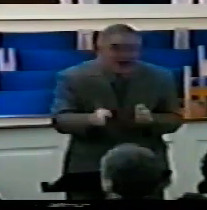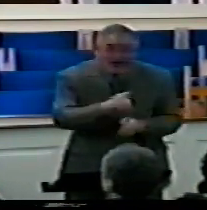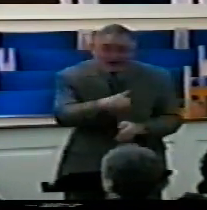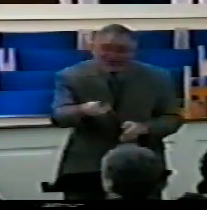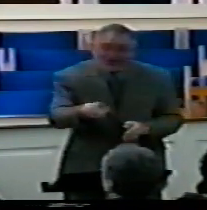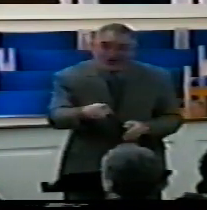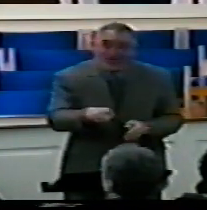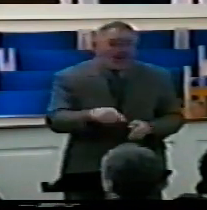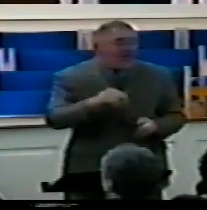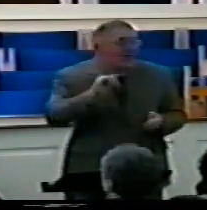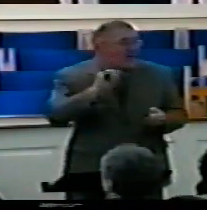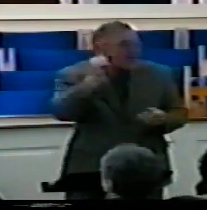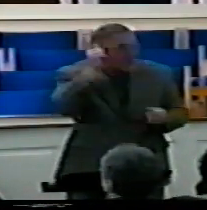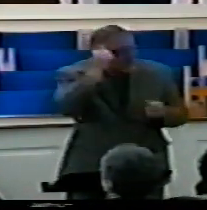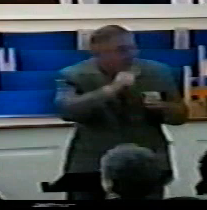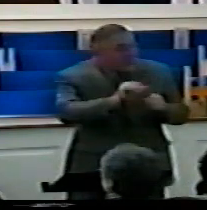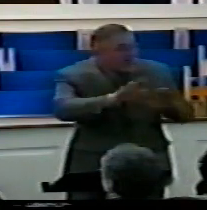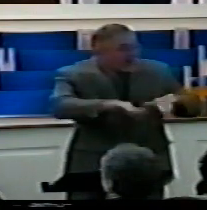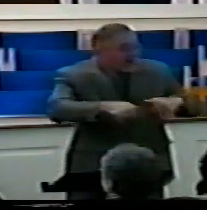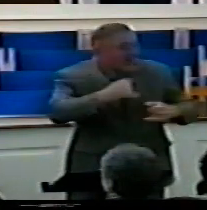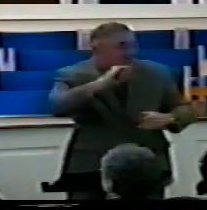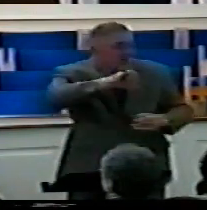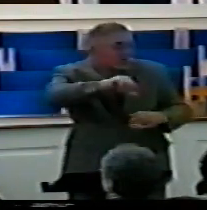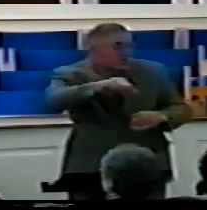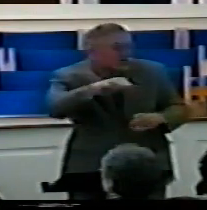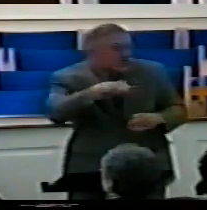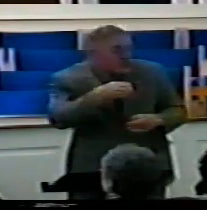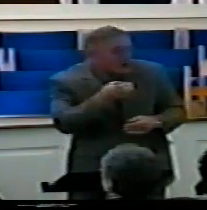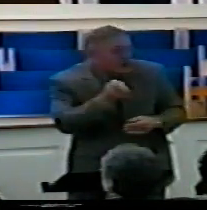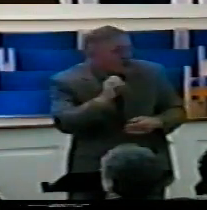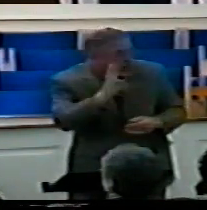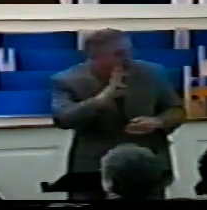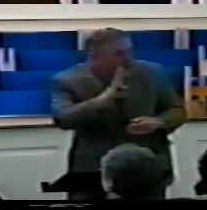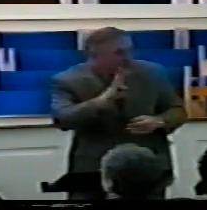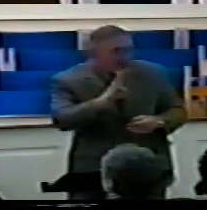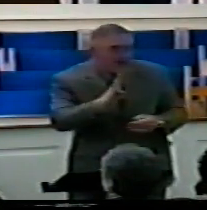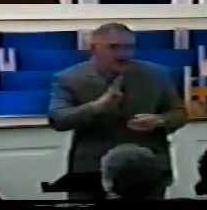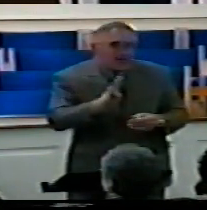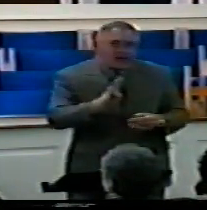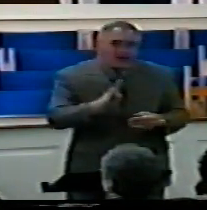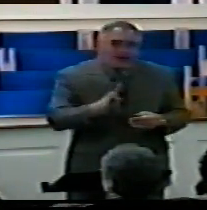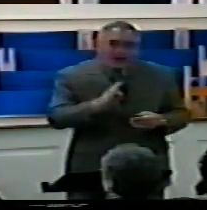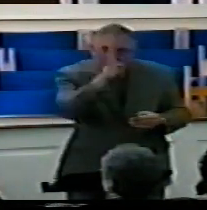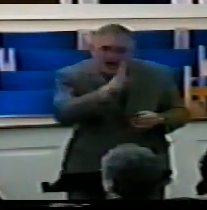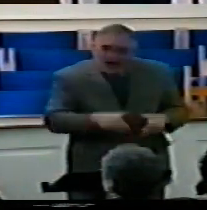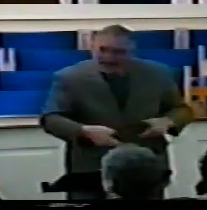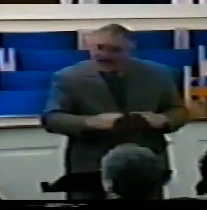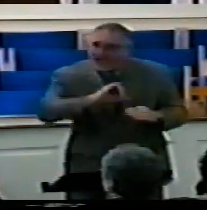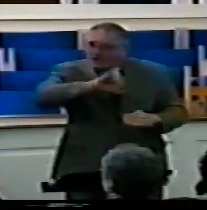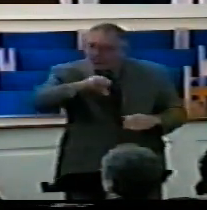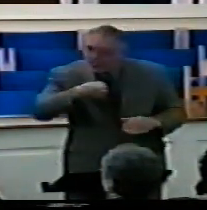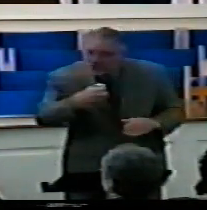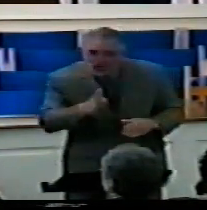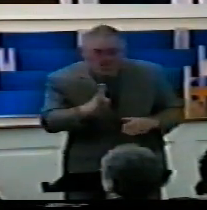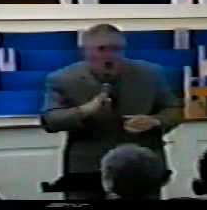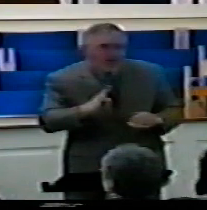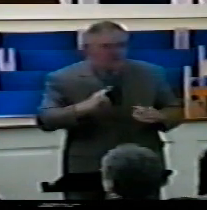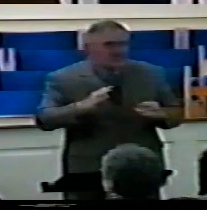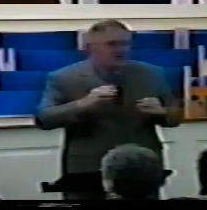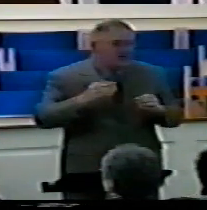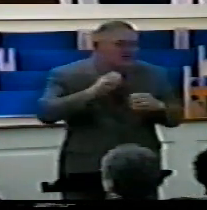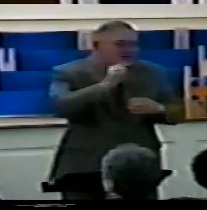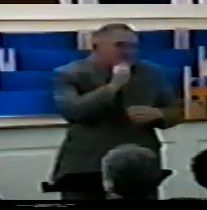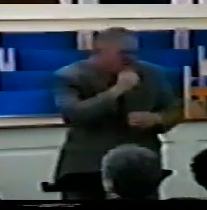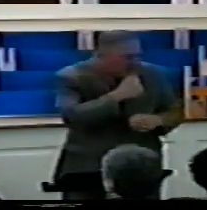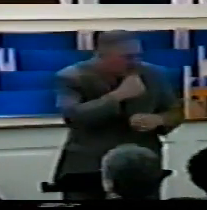for Job. When he tested Job, he let the devil work in Job's life. He let the devil take his riches. He let the devil take his health. But he never let